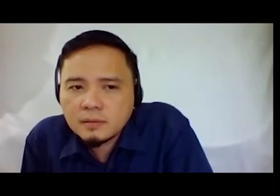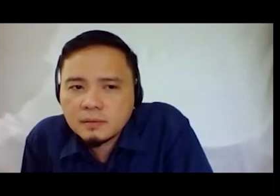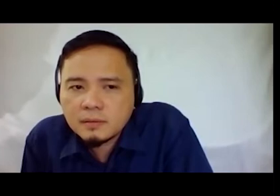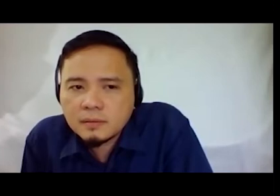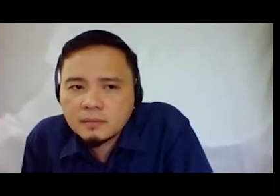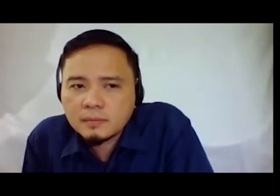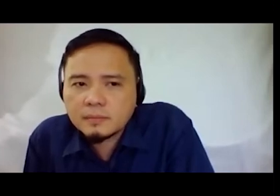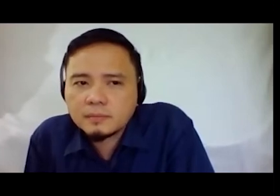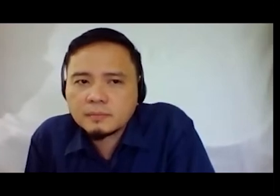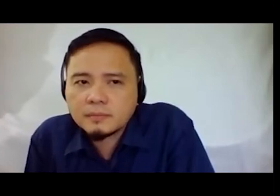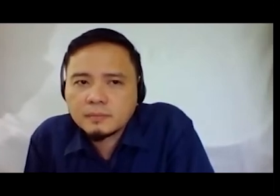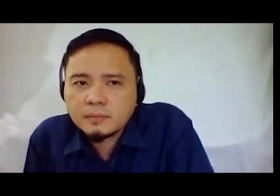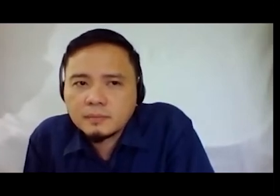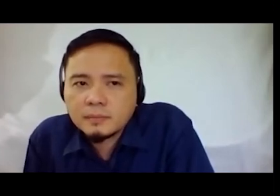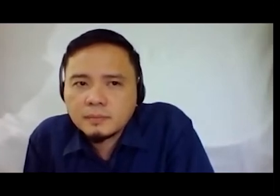Okay.